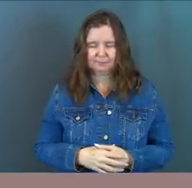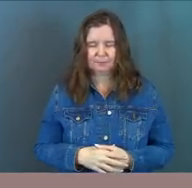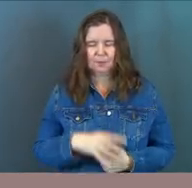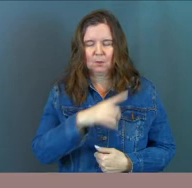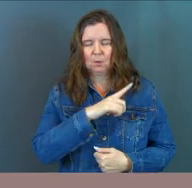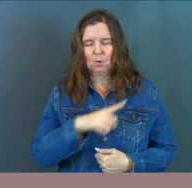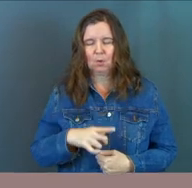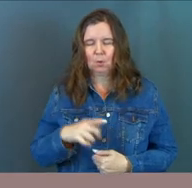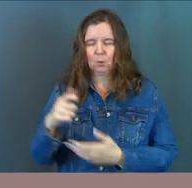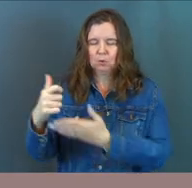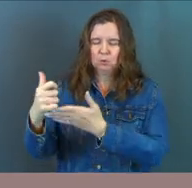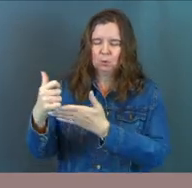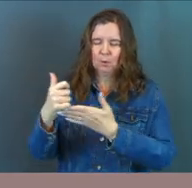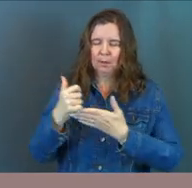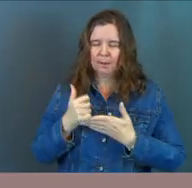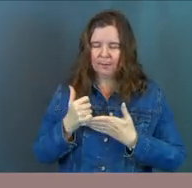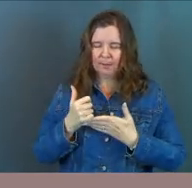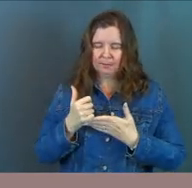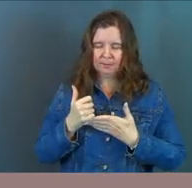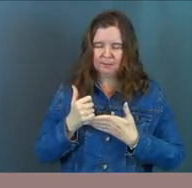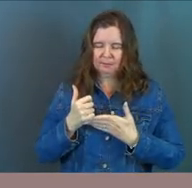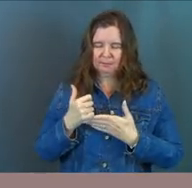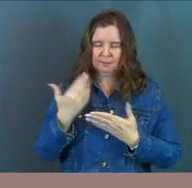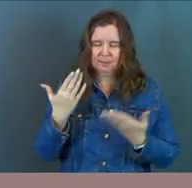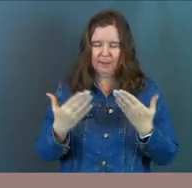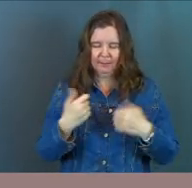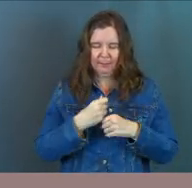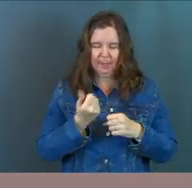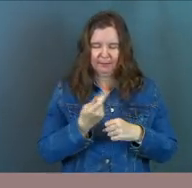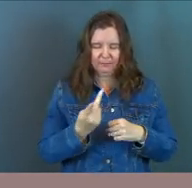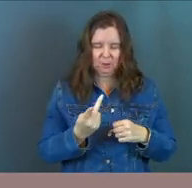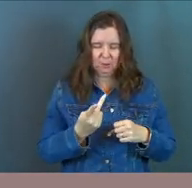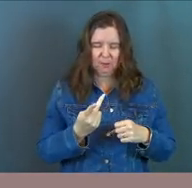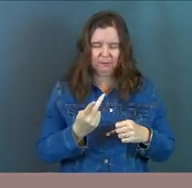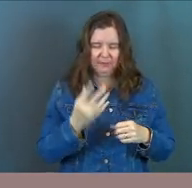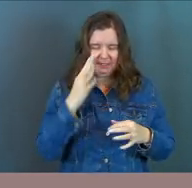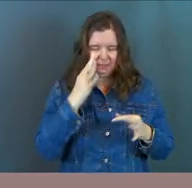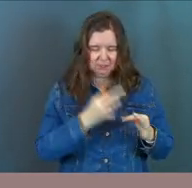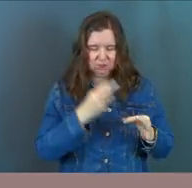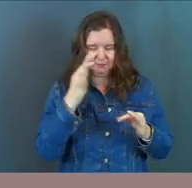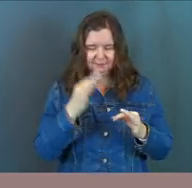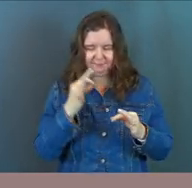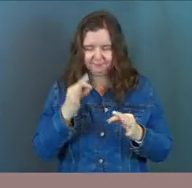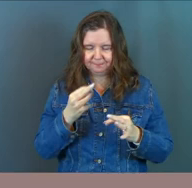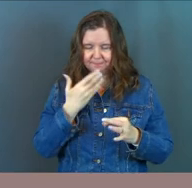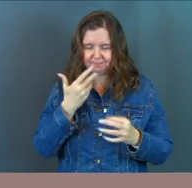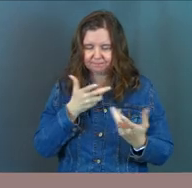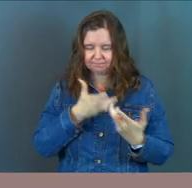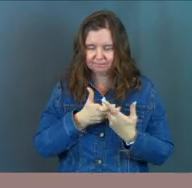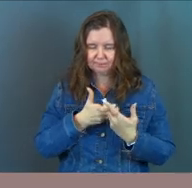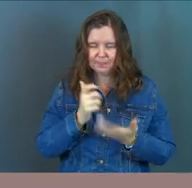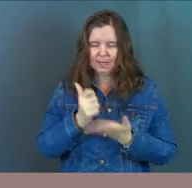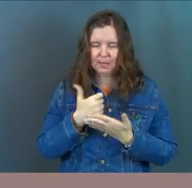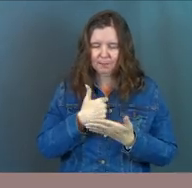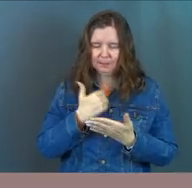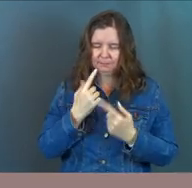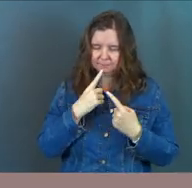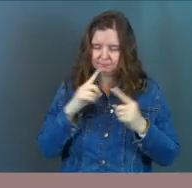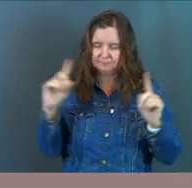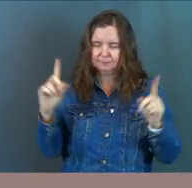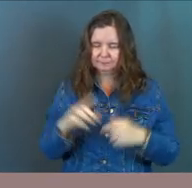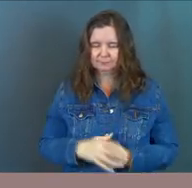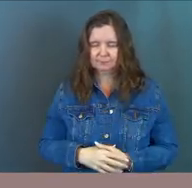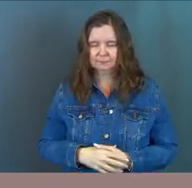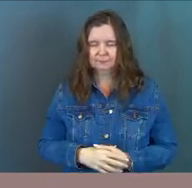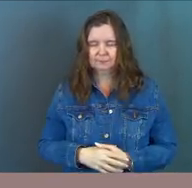So, Lord, would you help us to maybe make a few of these practical decisions that will help us get there?